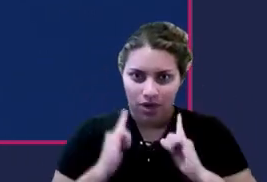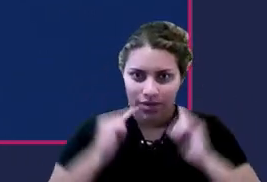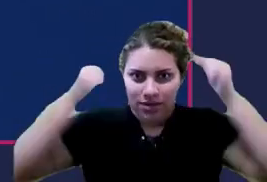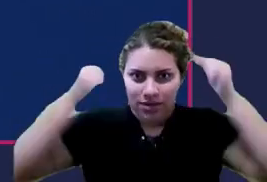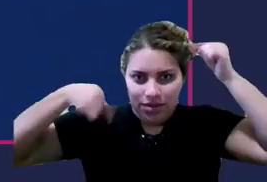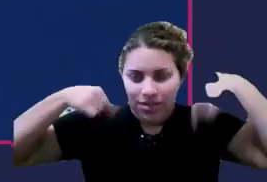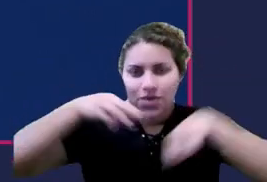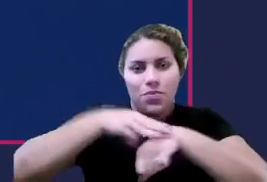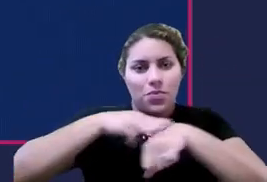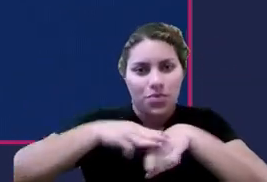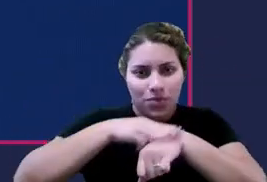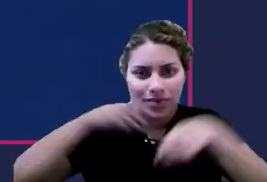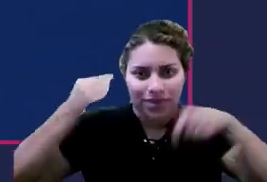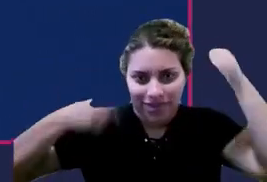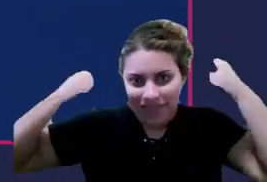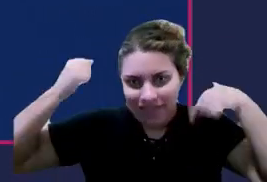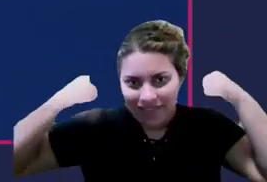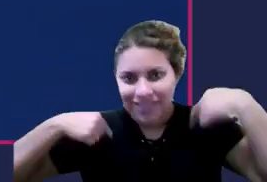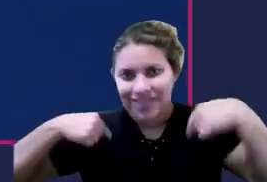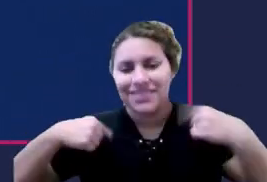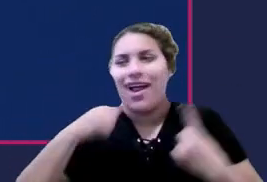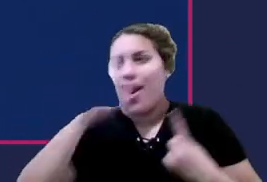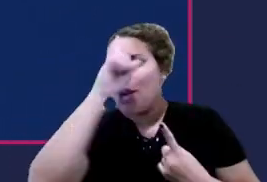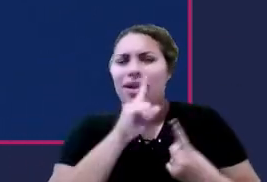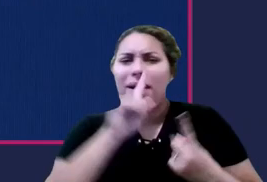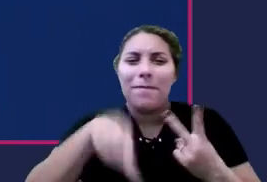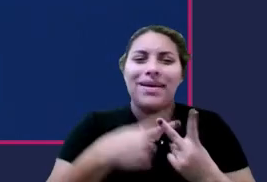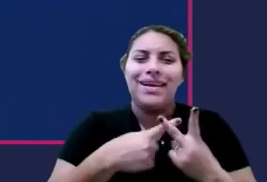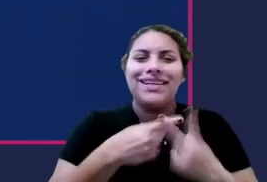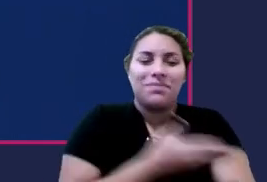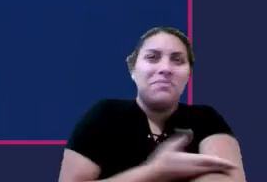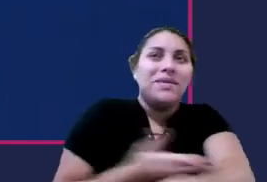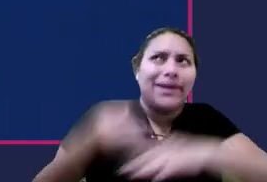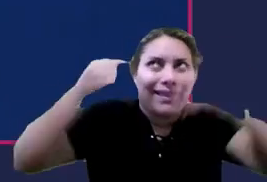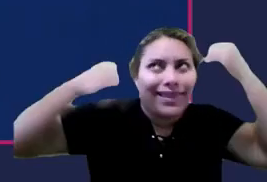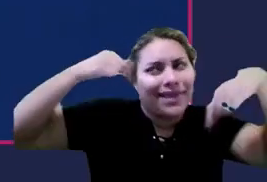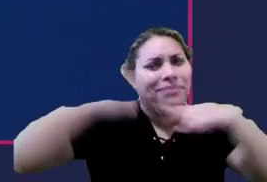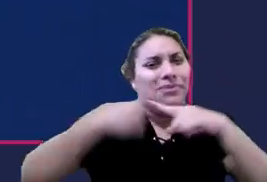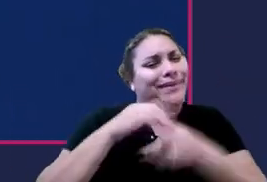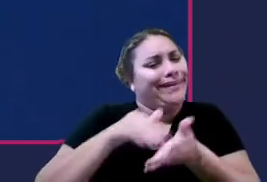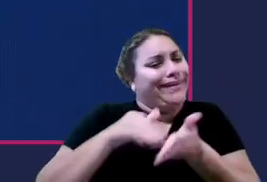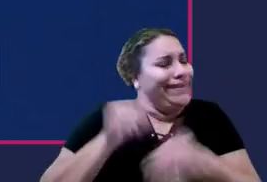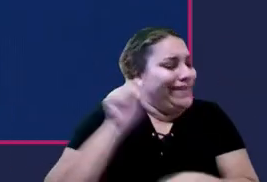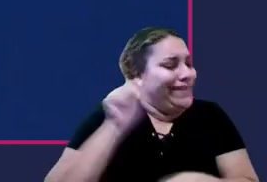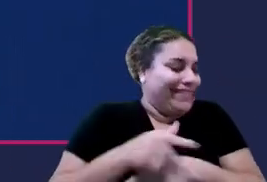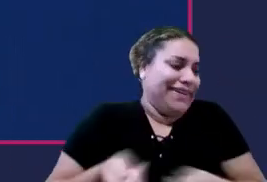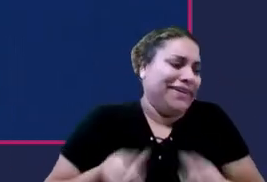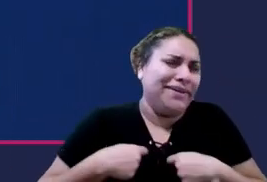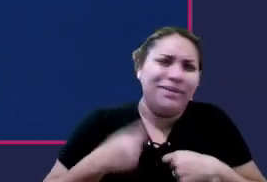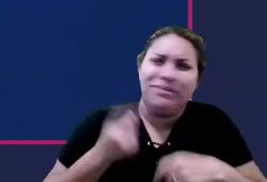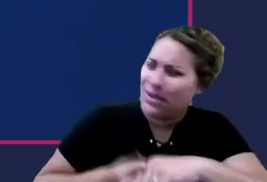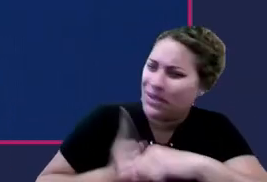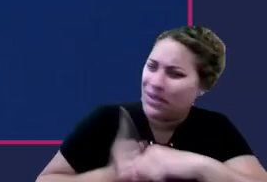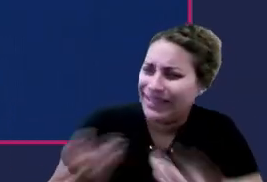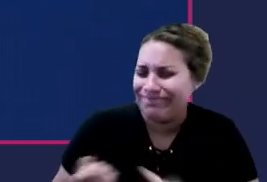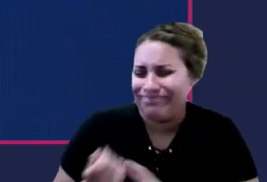brown, straight hair. And now since I started working at the secretariat, I have some gray hair as